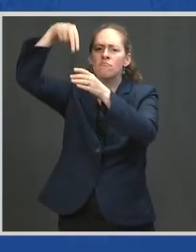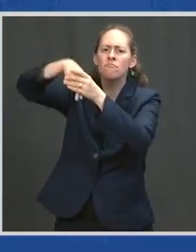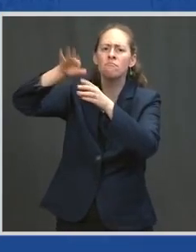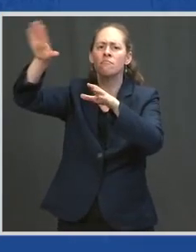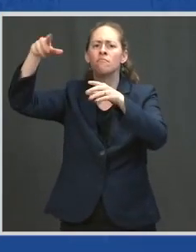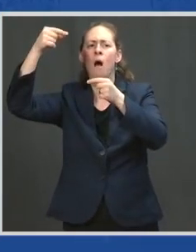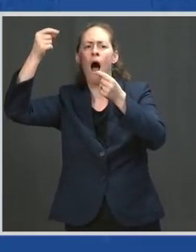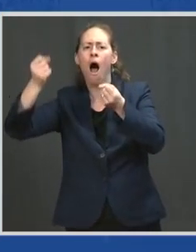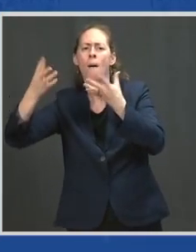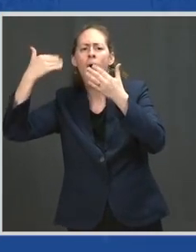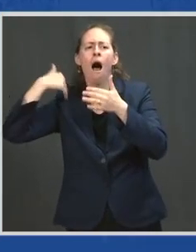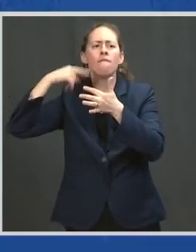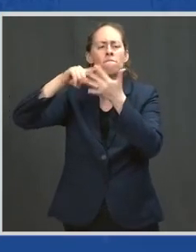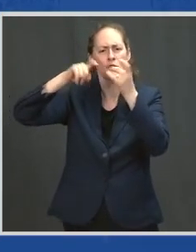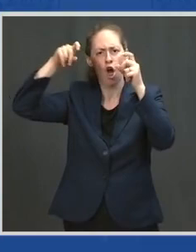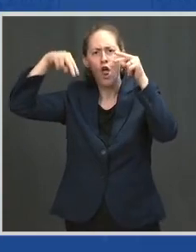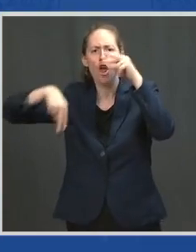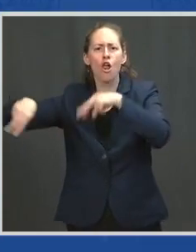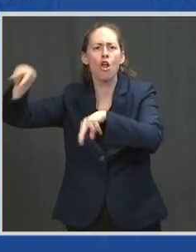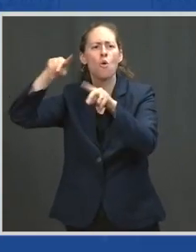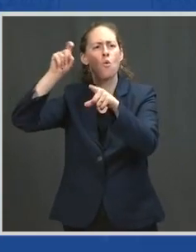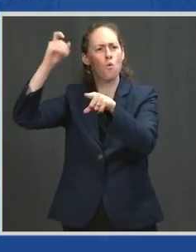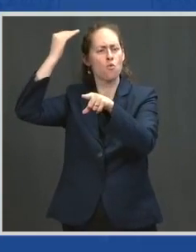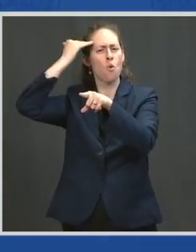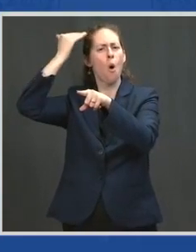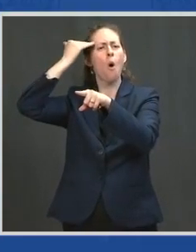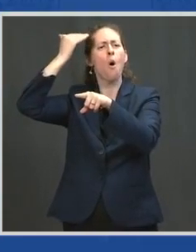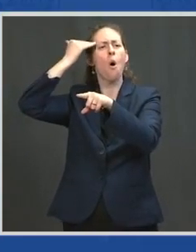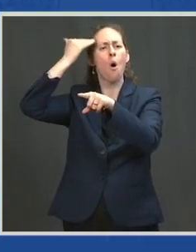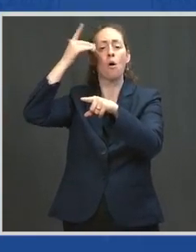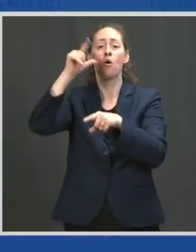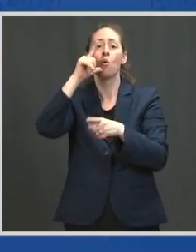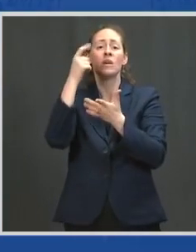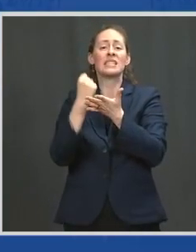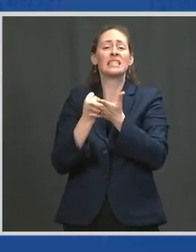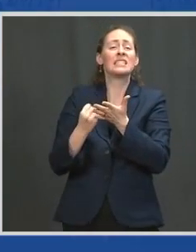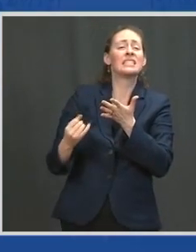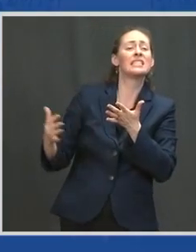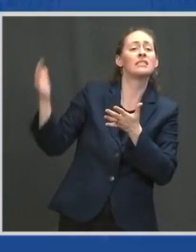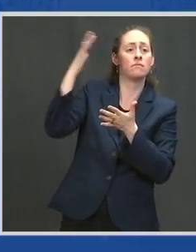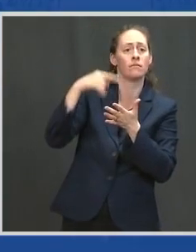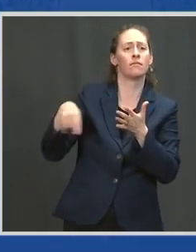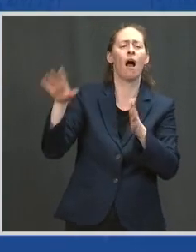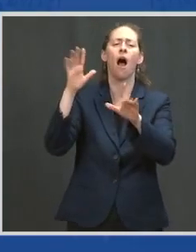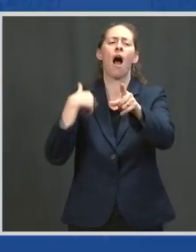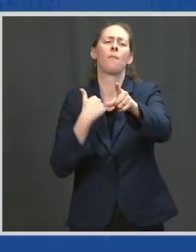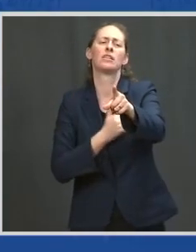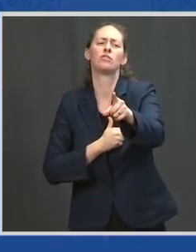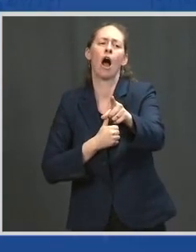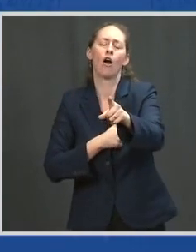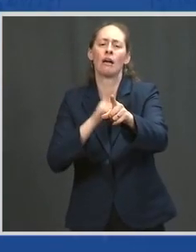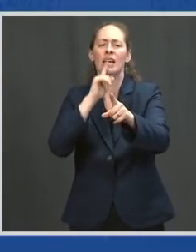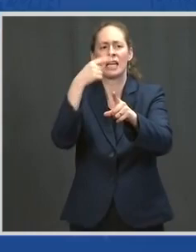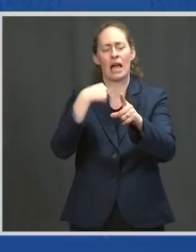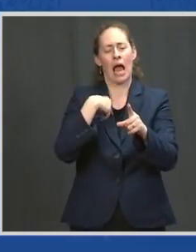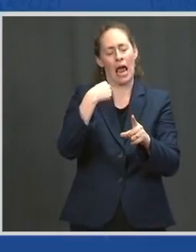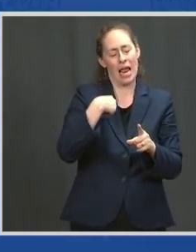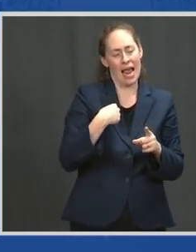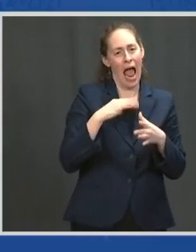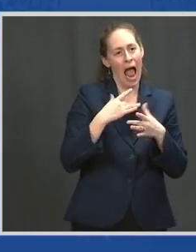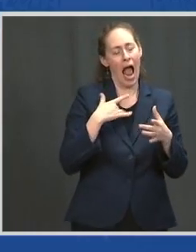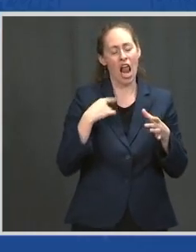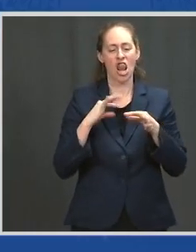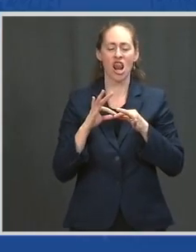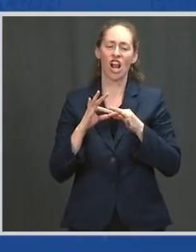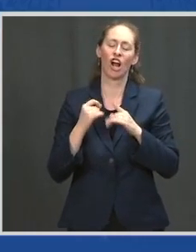havens from the islands to, anyway, I won't go into it. I get a little carried away with this. But look, and we can take